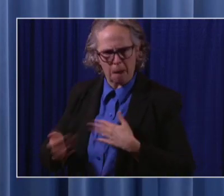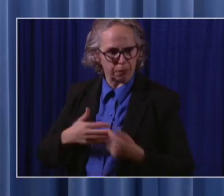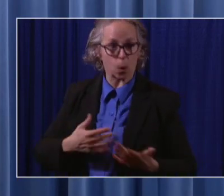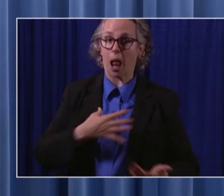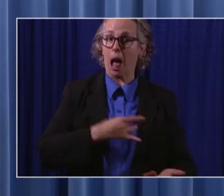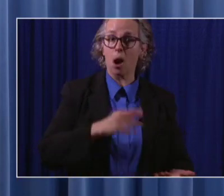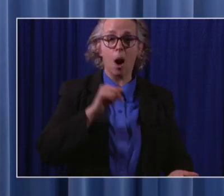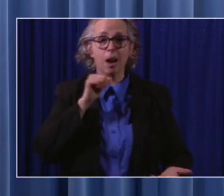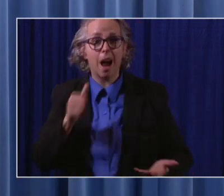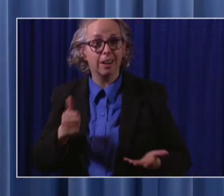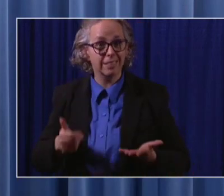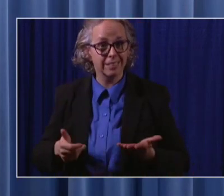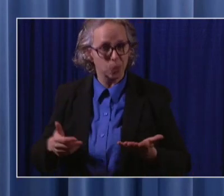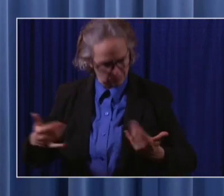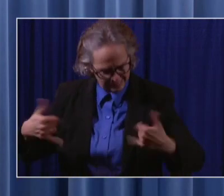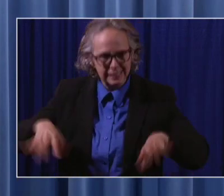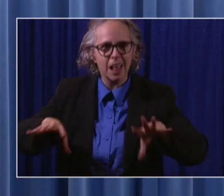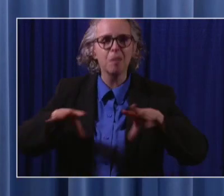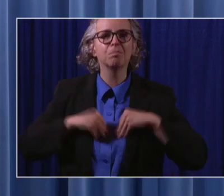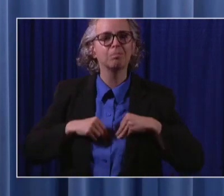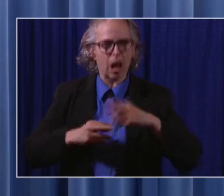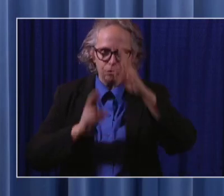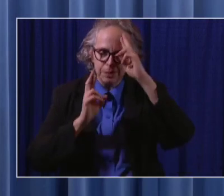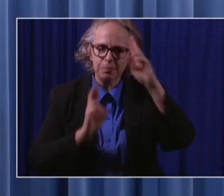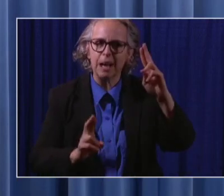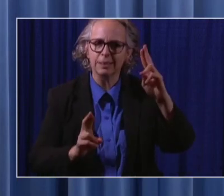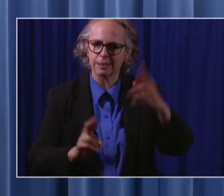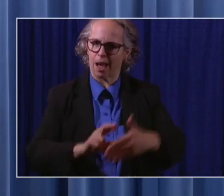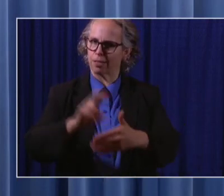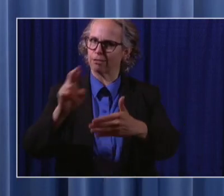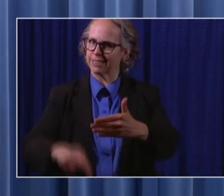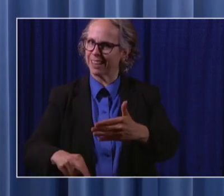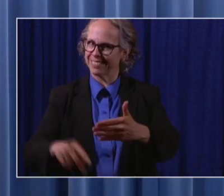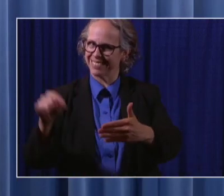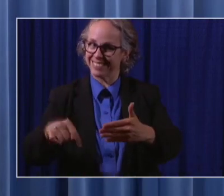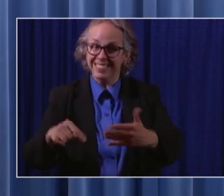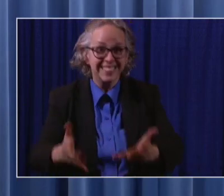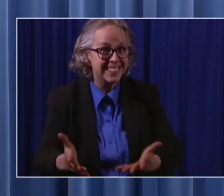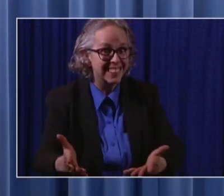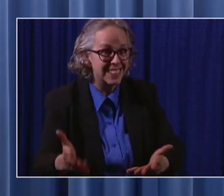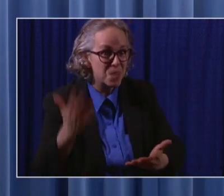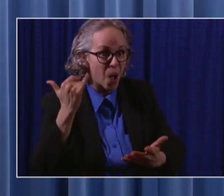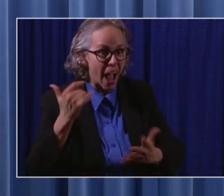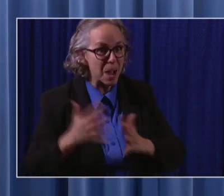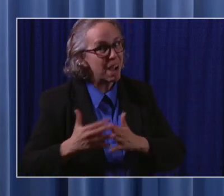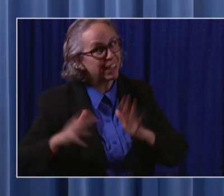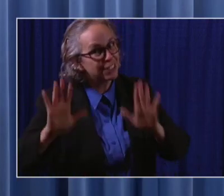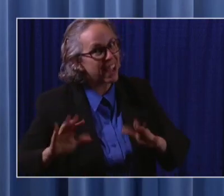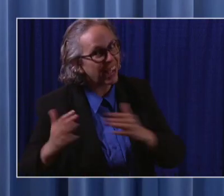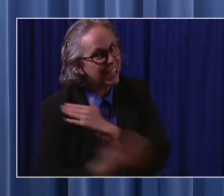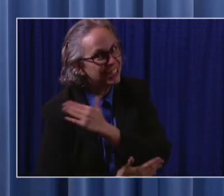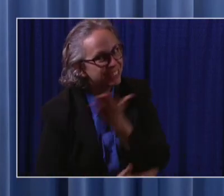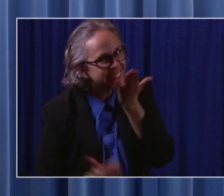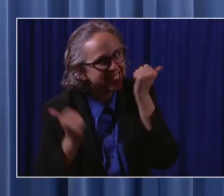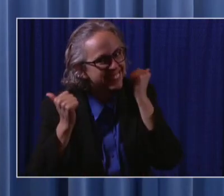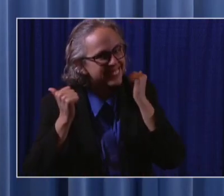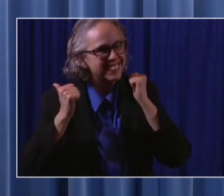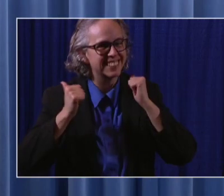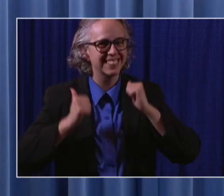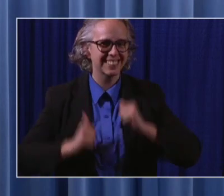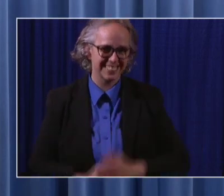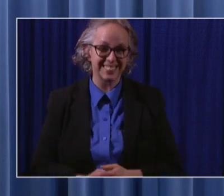those results, and that's one of the things that makes our country great. Thank you.